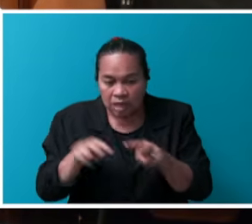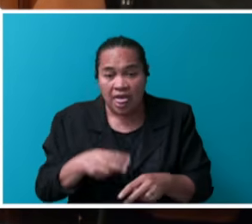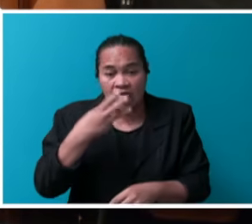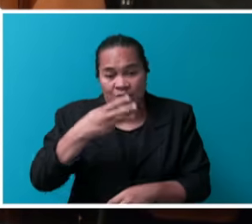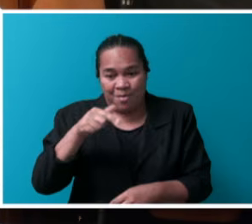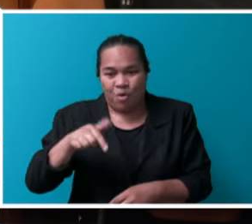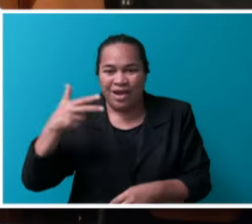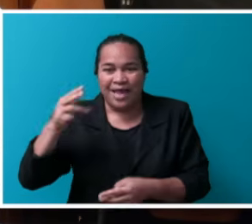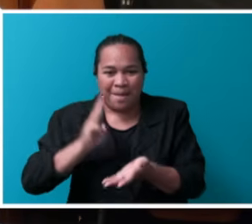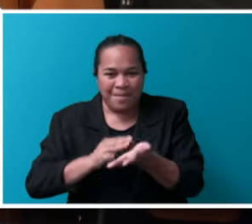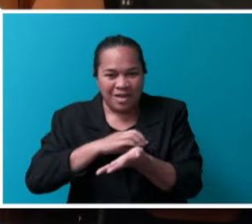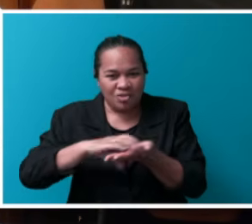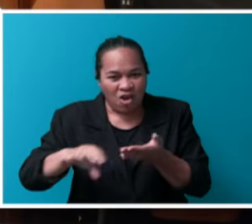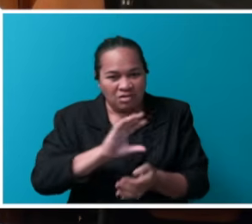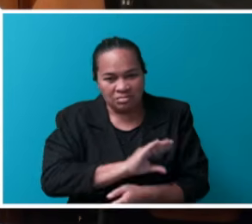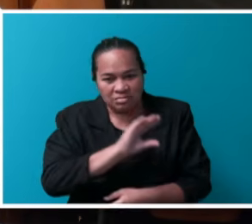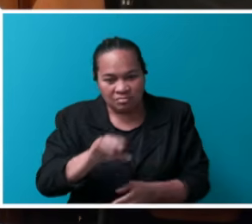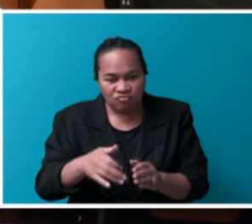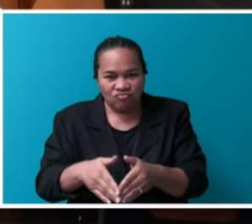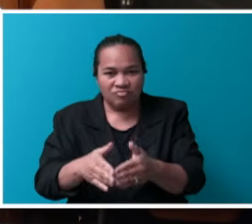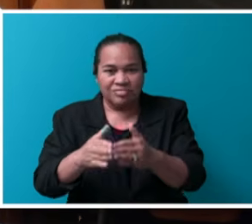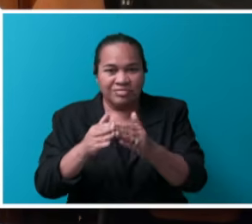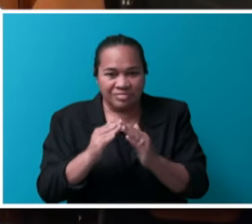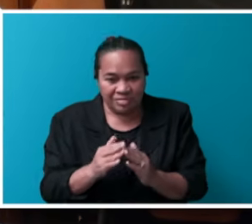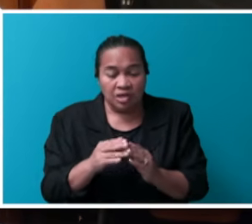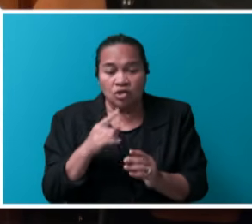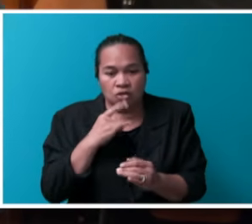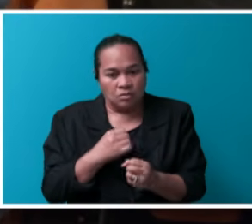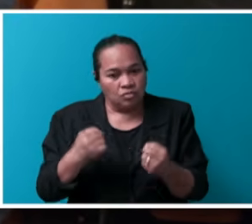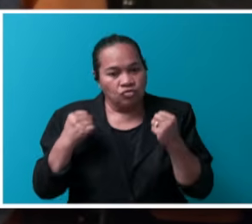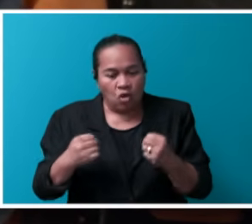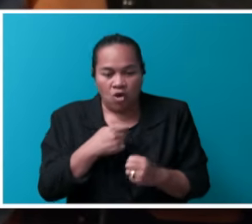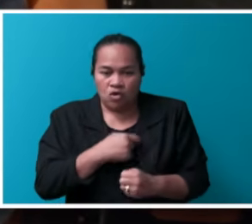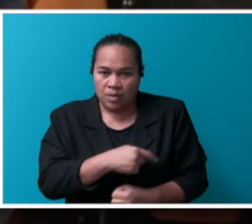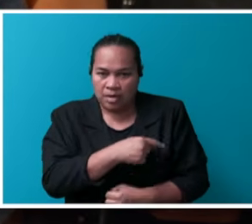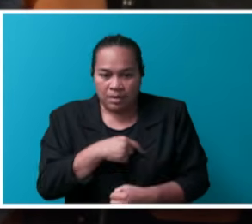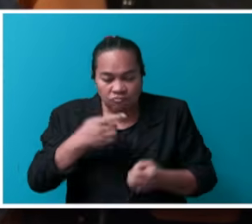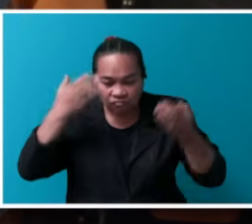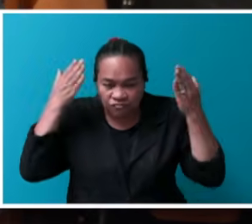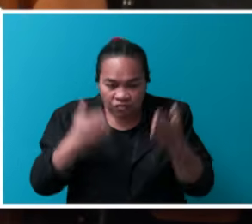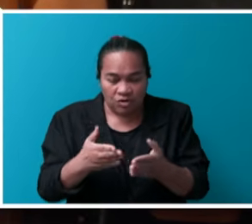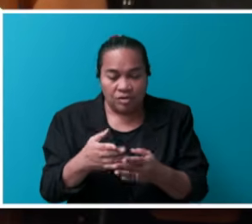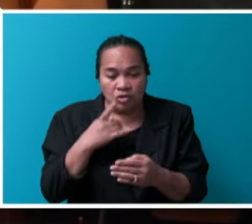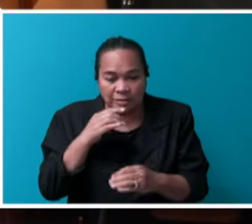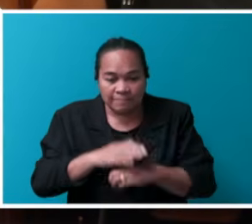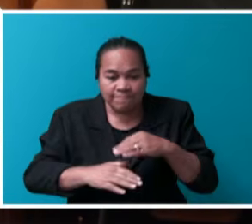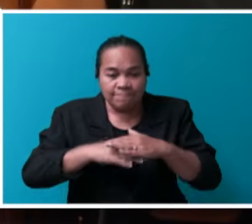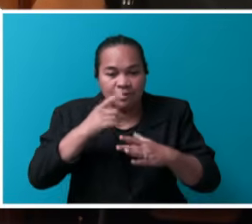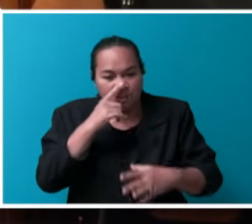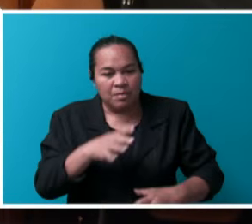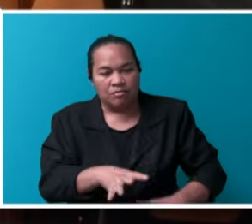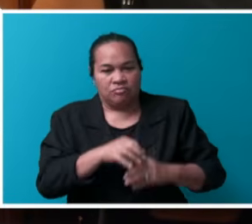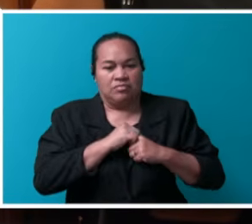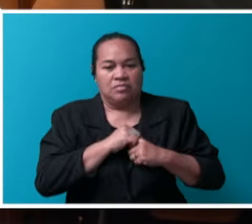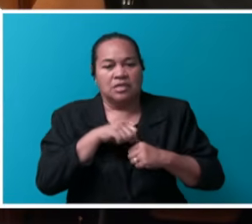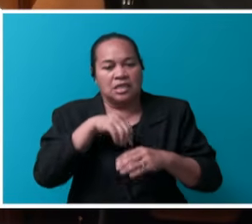the establishment of the Ministry of Policing signifies a strong commitment and dedicated focus on rebuilding public trust and confidence in law